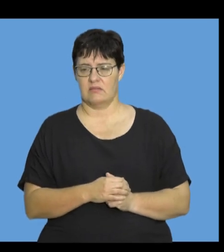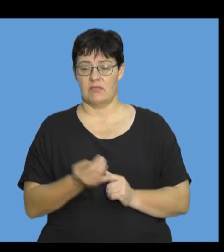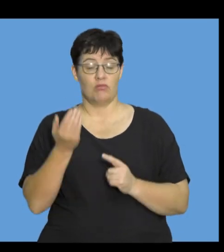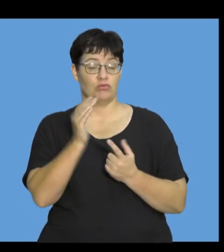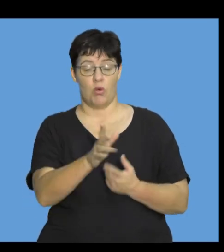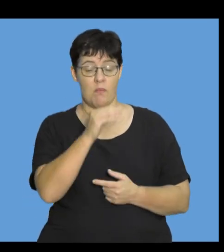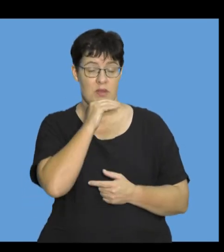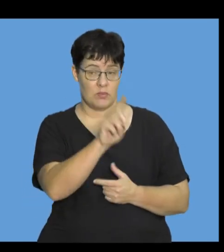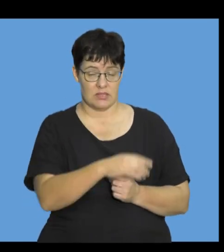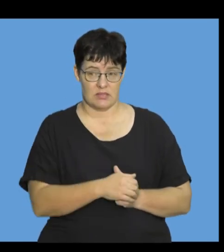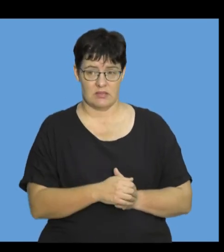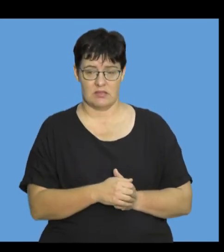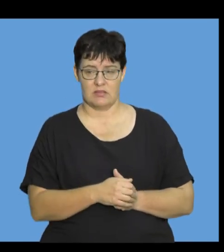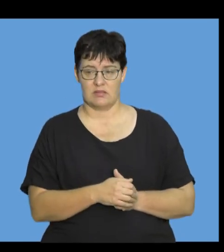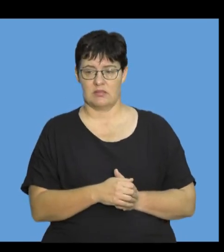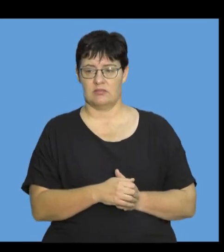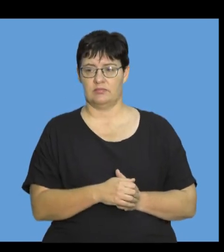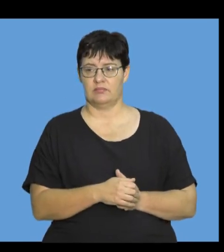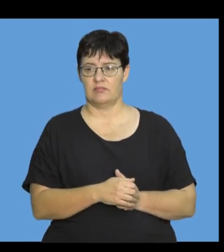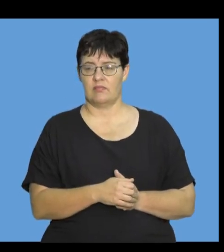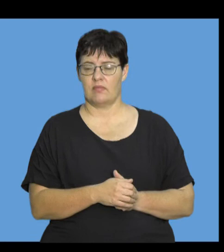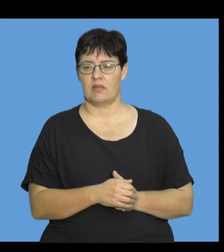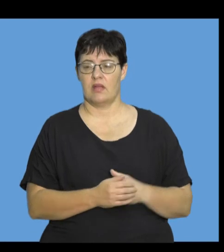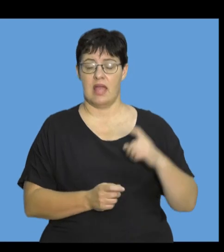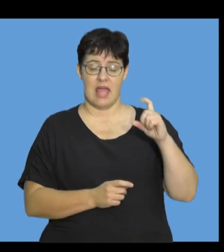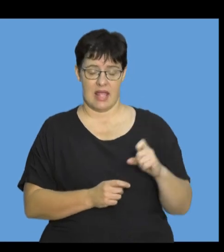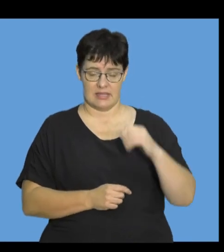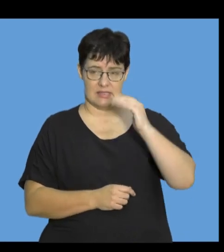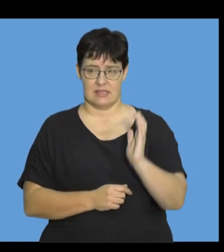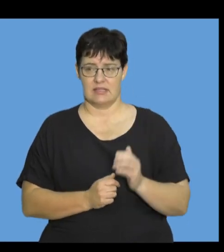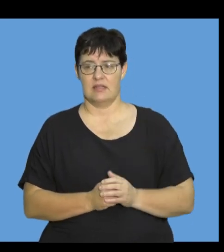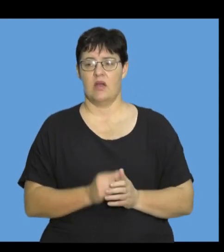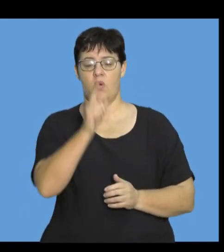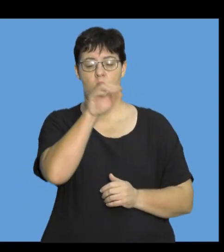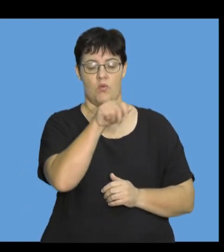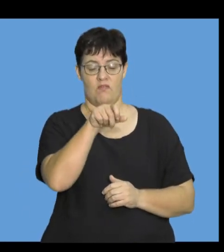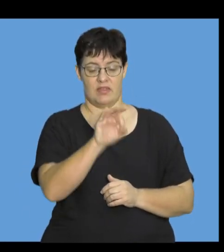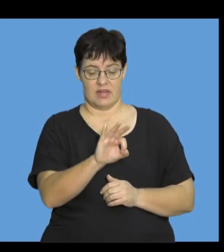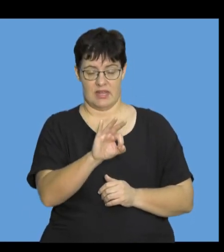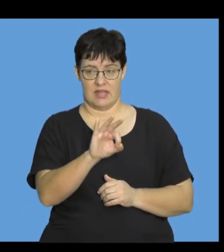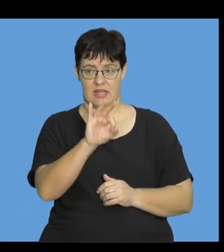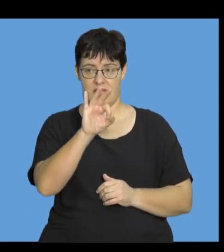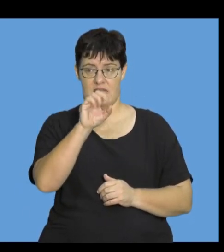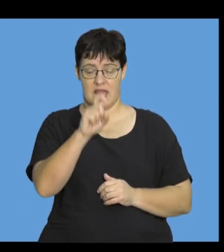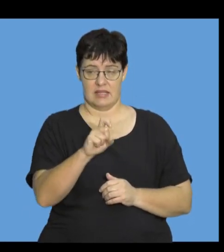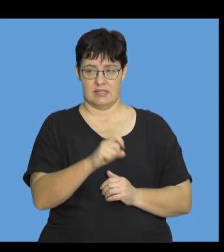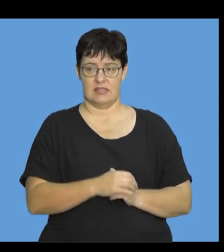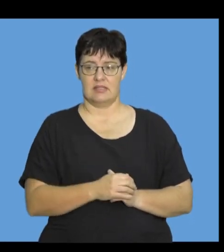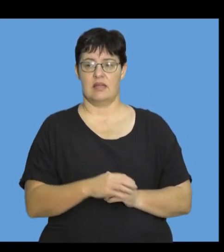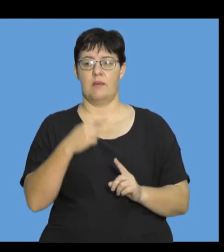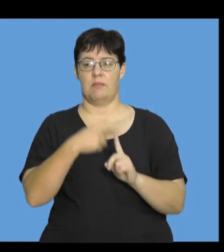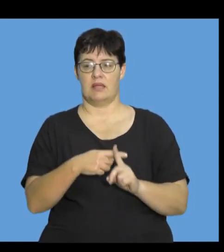So quickly, just to show you what I mean, this is going to be x into 1 over